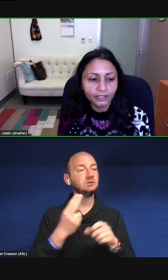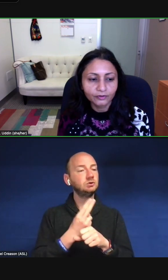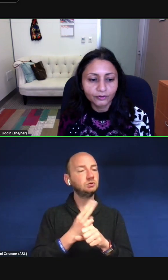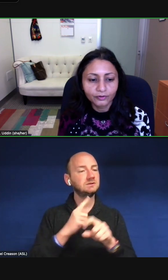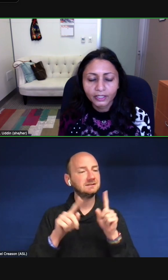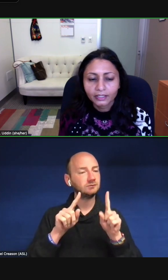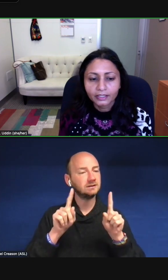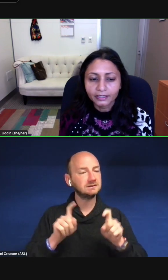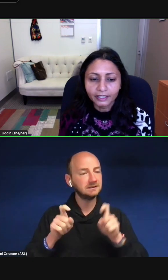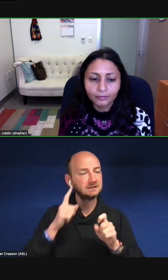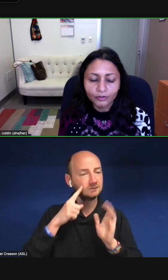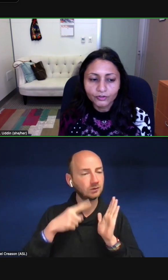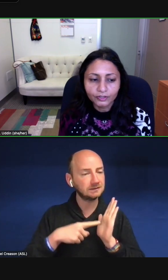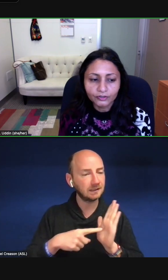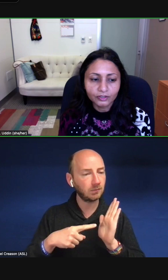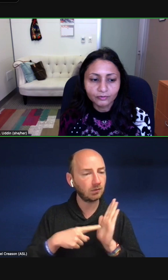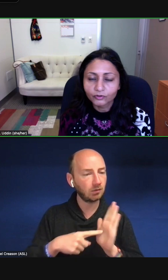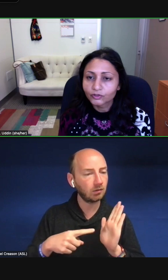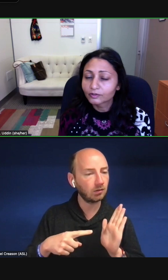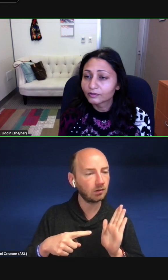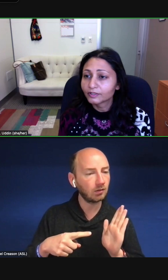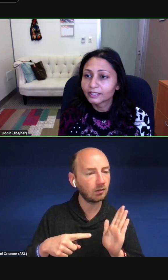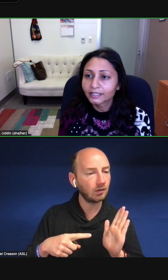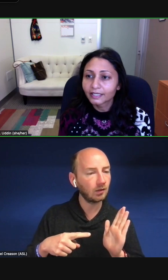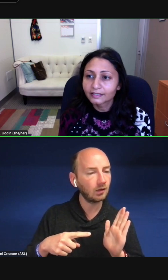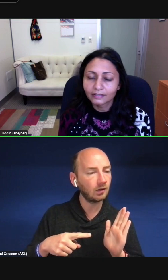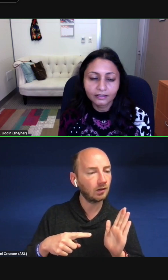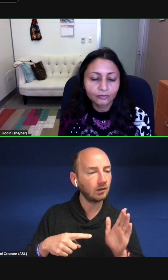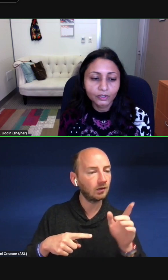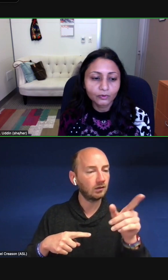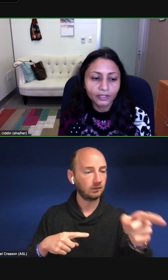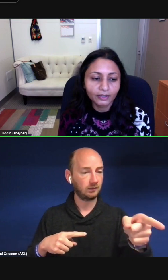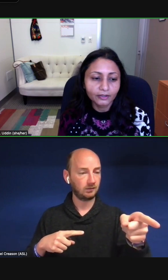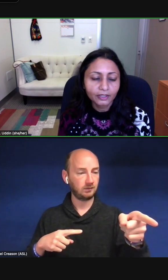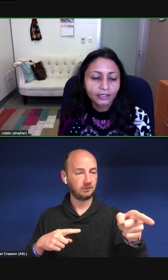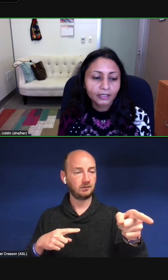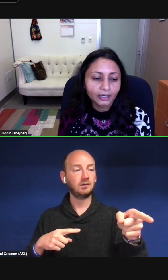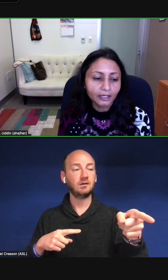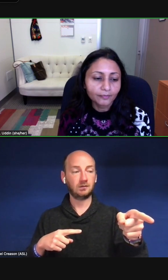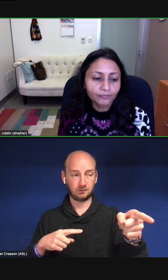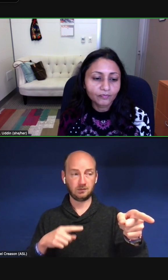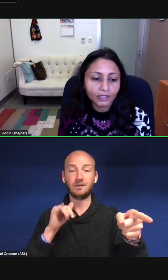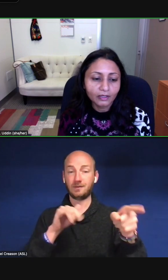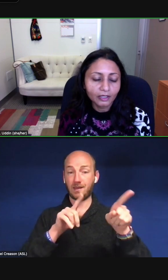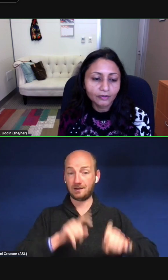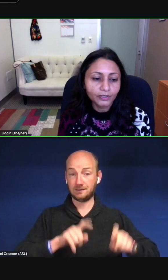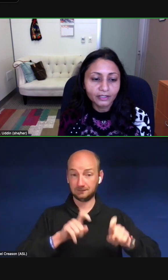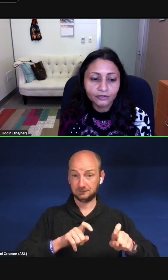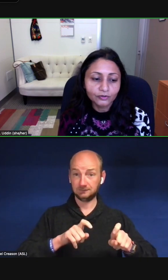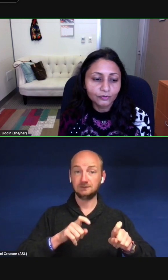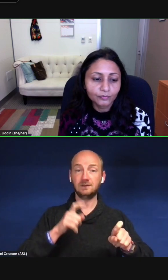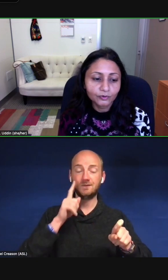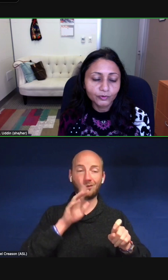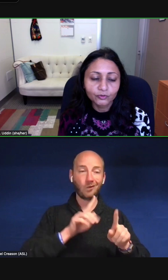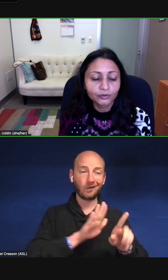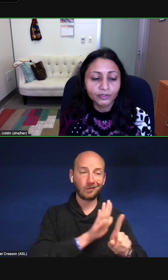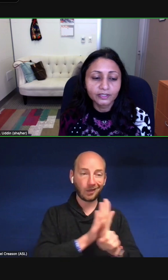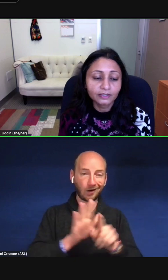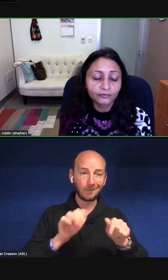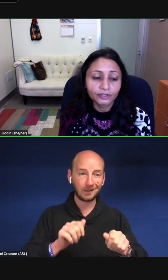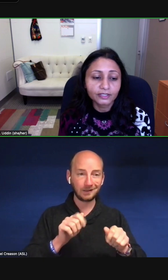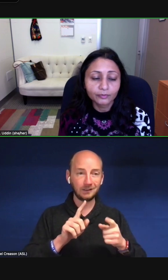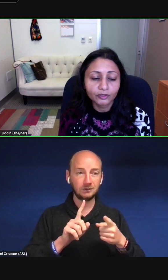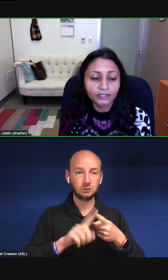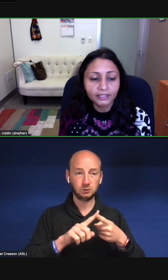flexible behavior. In animals, there's a reversal learning tasks that require rats to switch